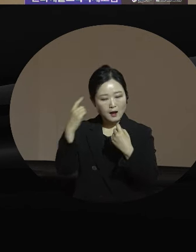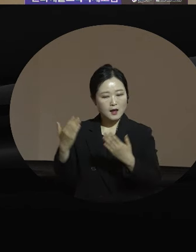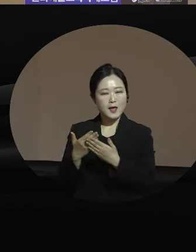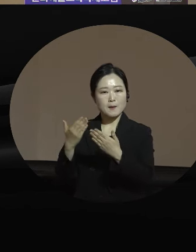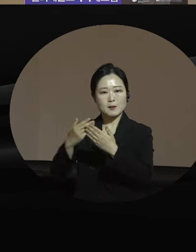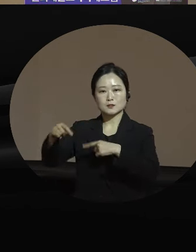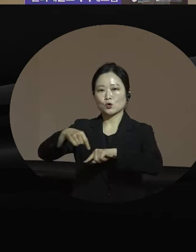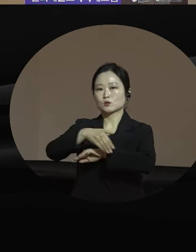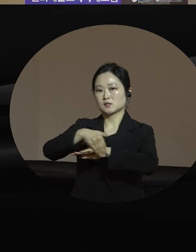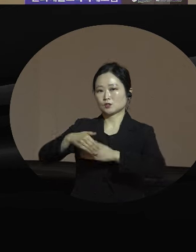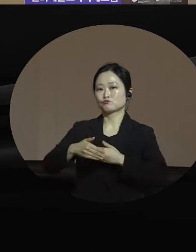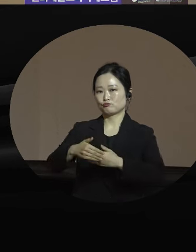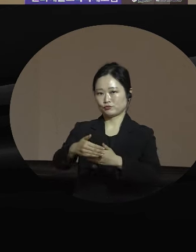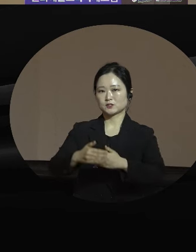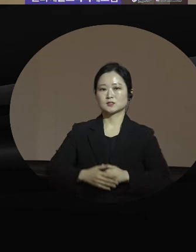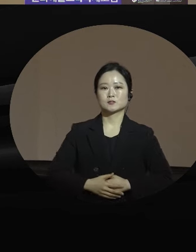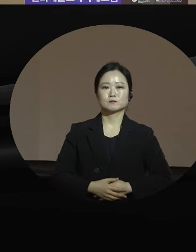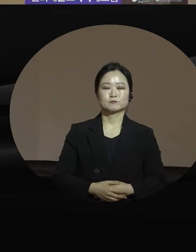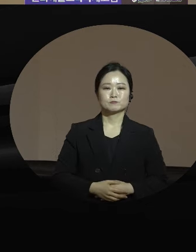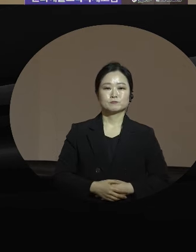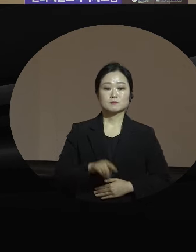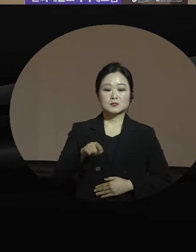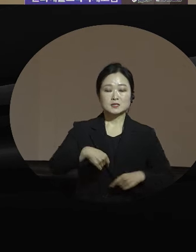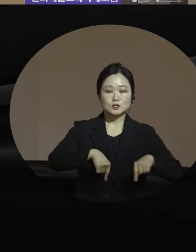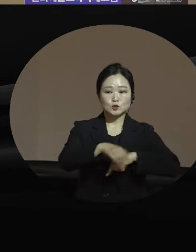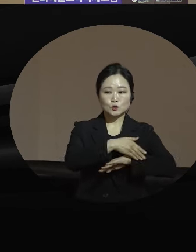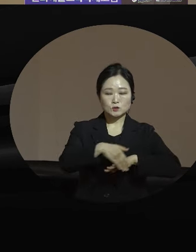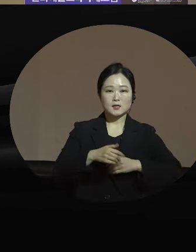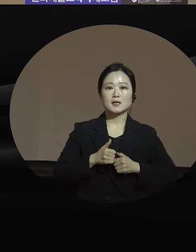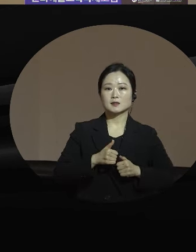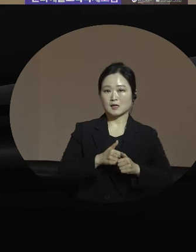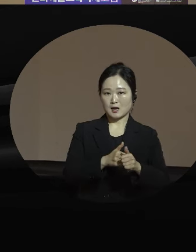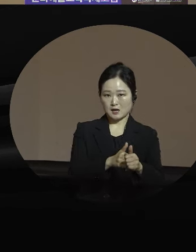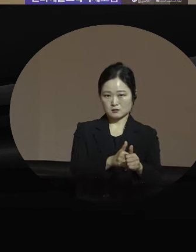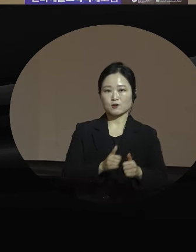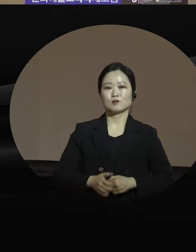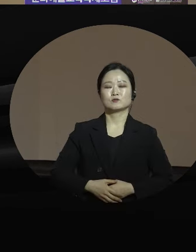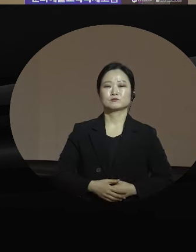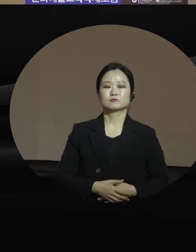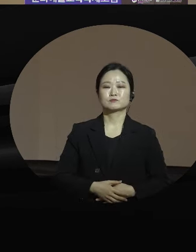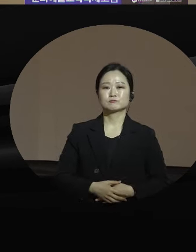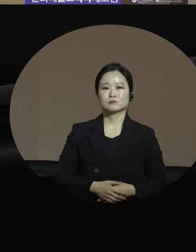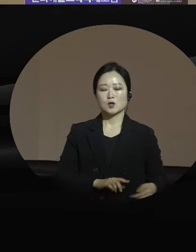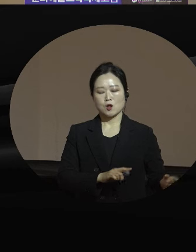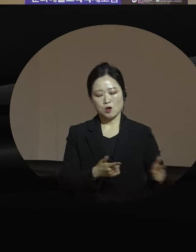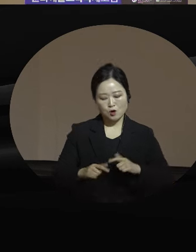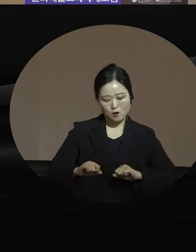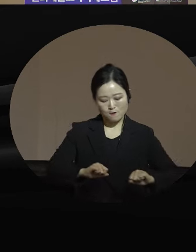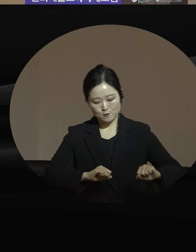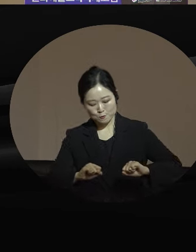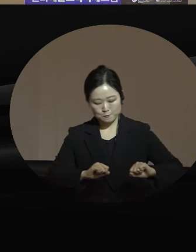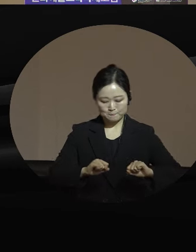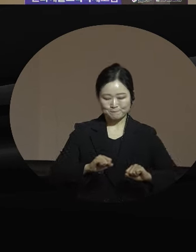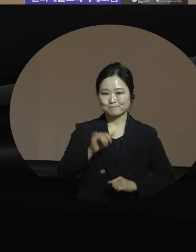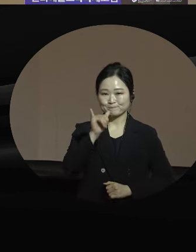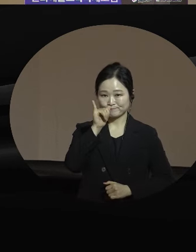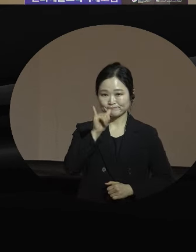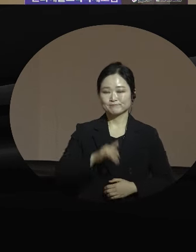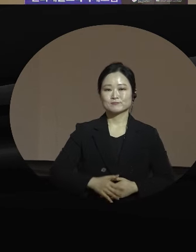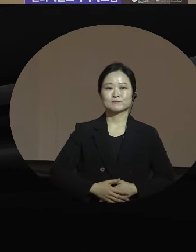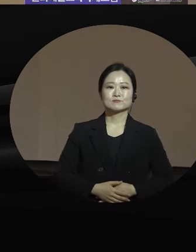many activities such as all the basic surveys of determine the current state of the